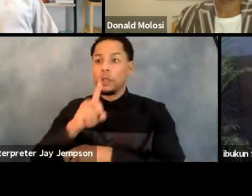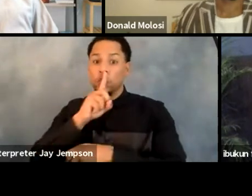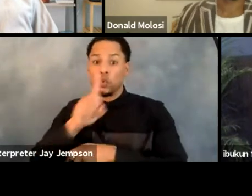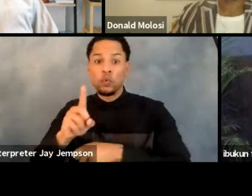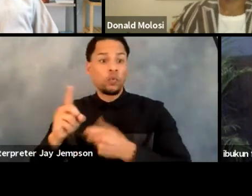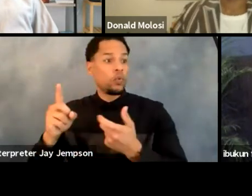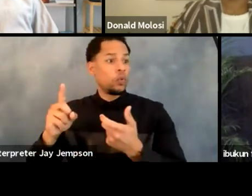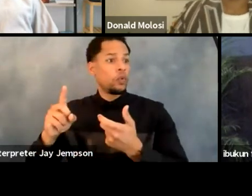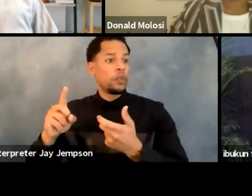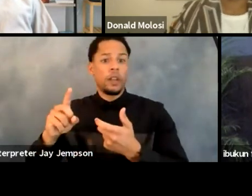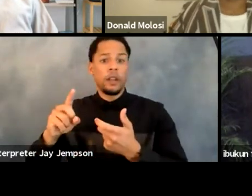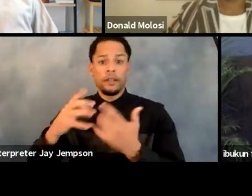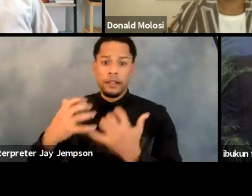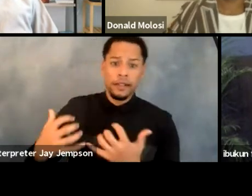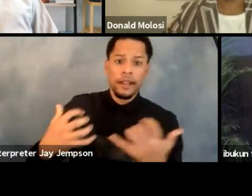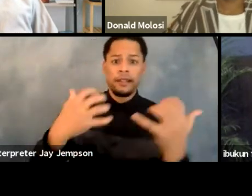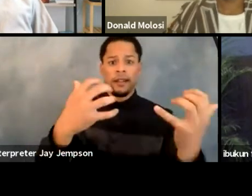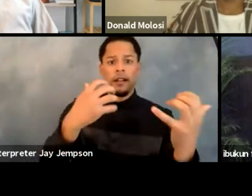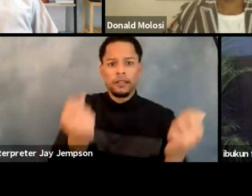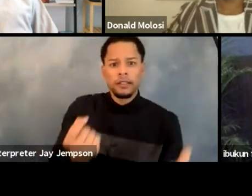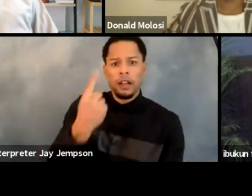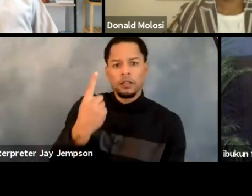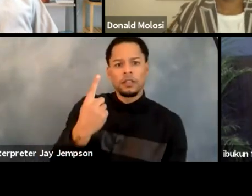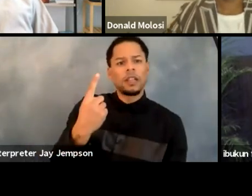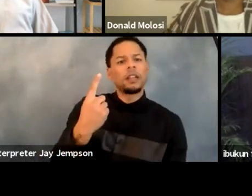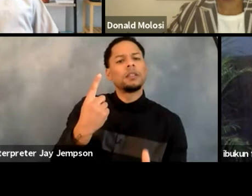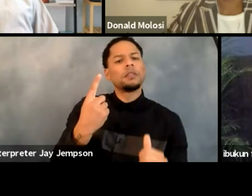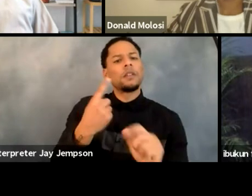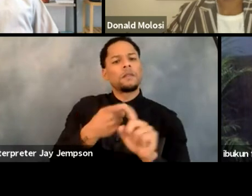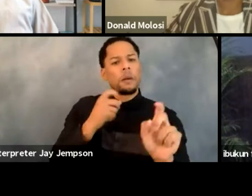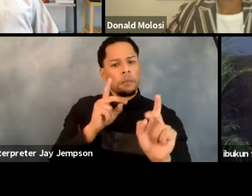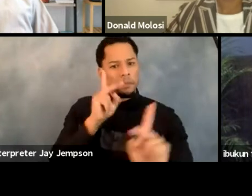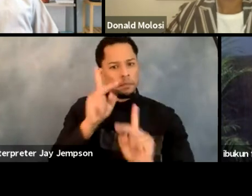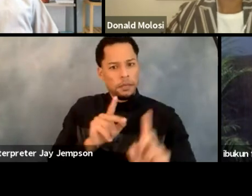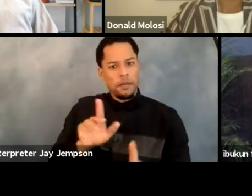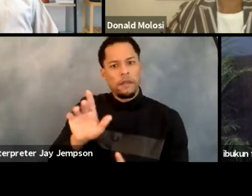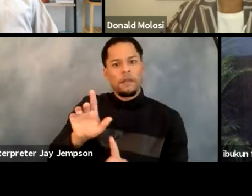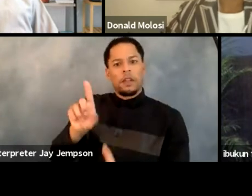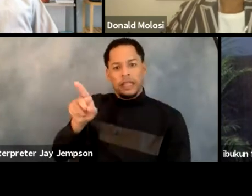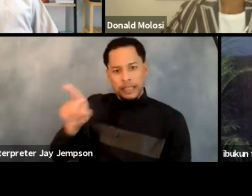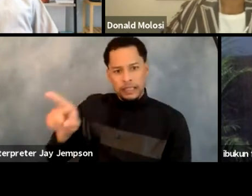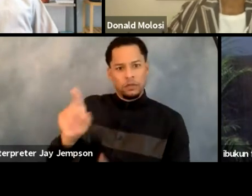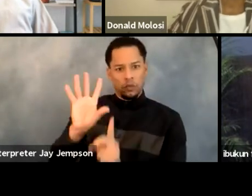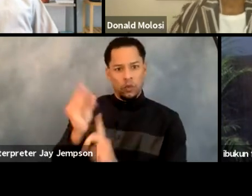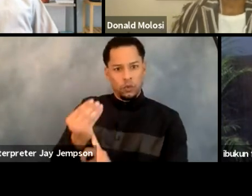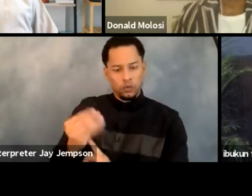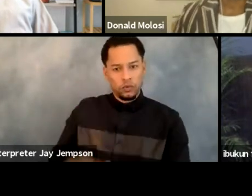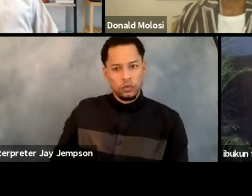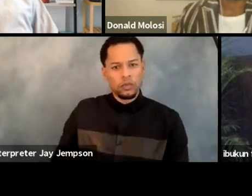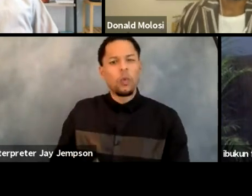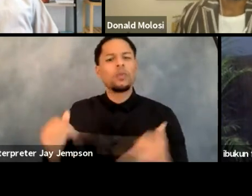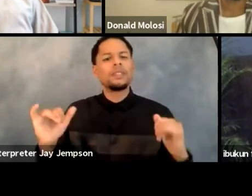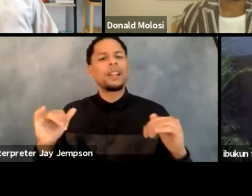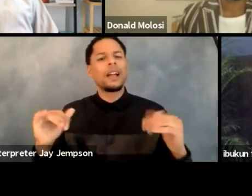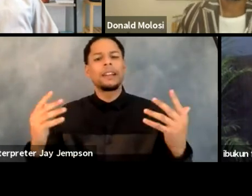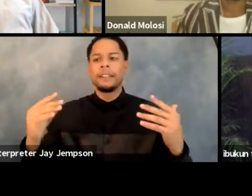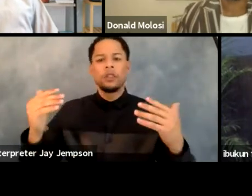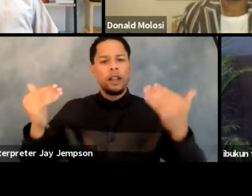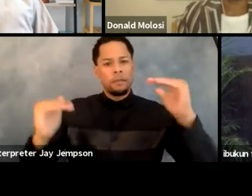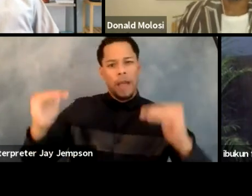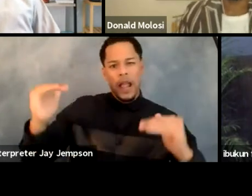from his culture, you know? So it was a meeting ground. And although there were, like I said, disadvantages and